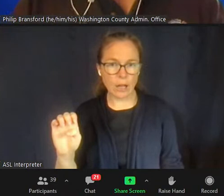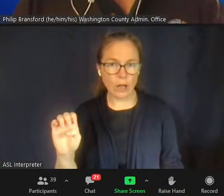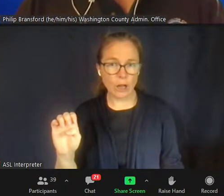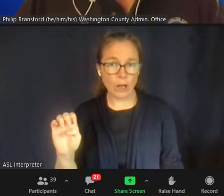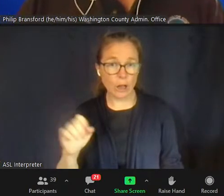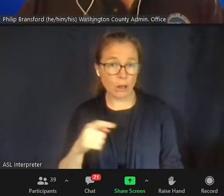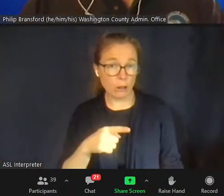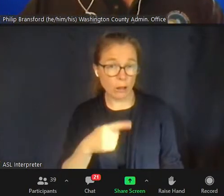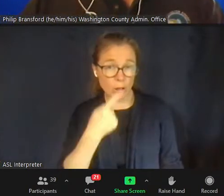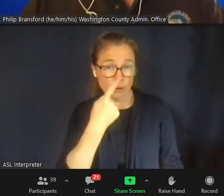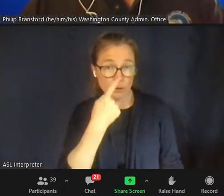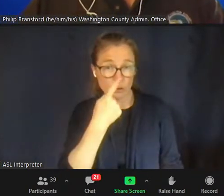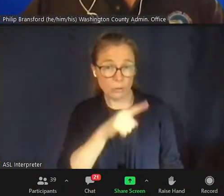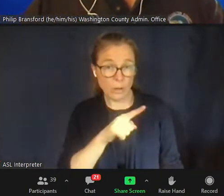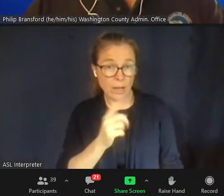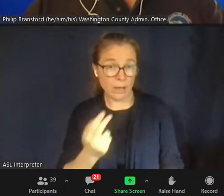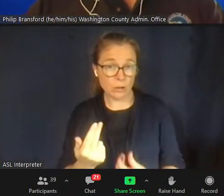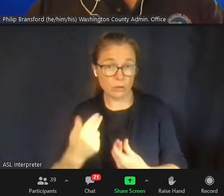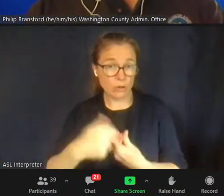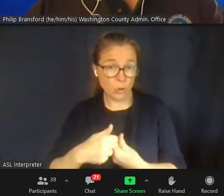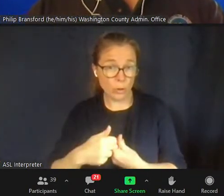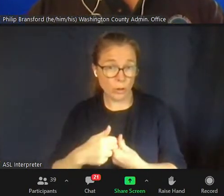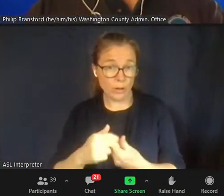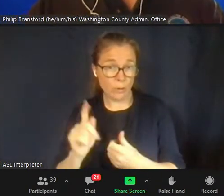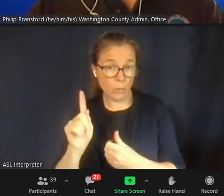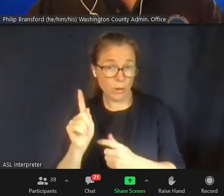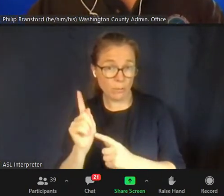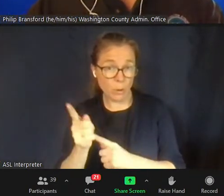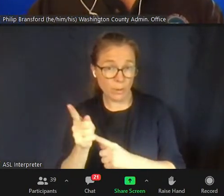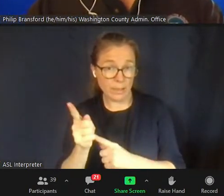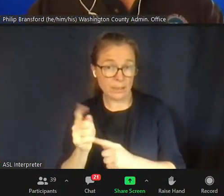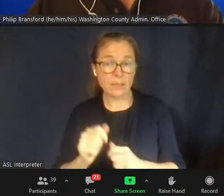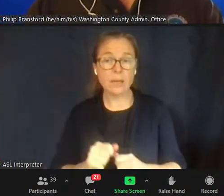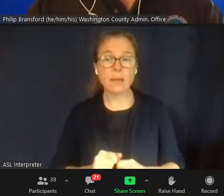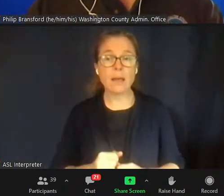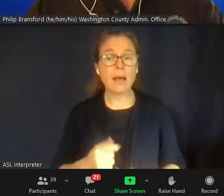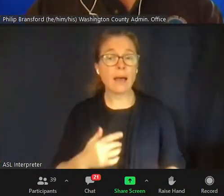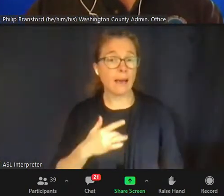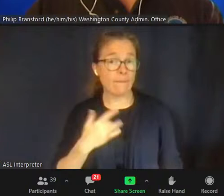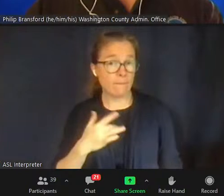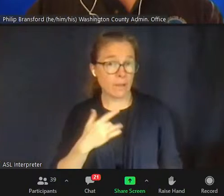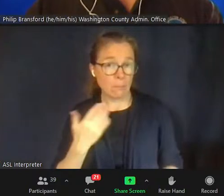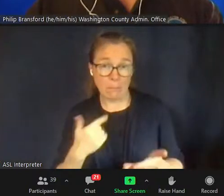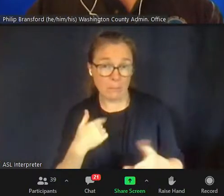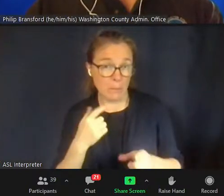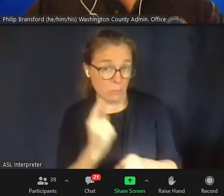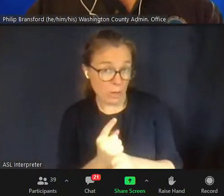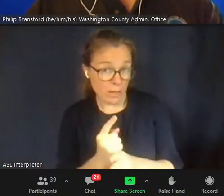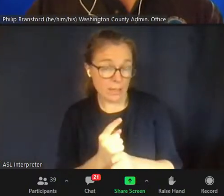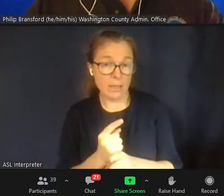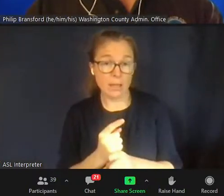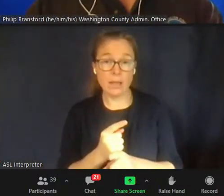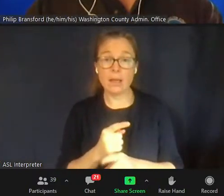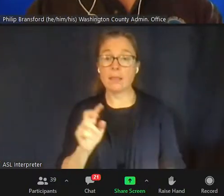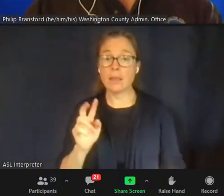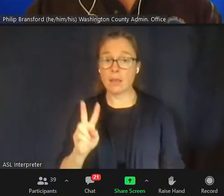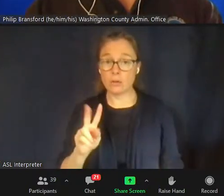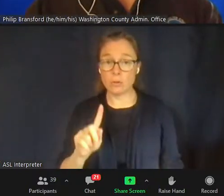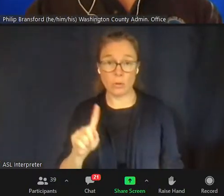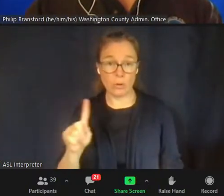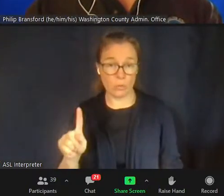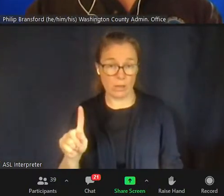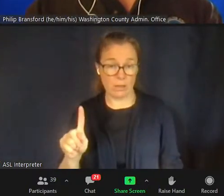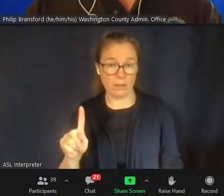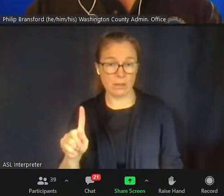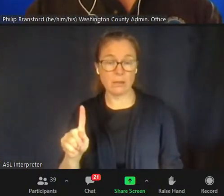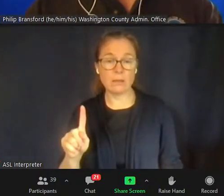could join us for a moment. I believe, Marnie, if I'm correct, that the 211